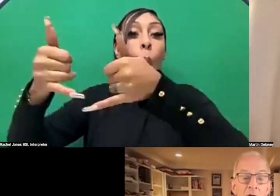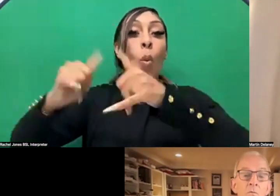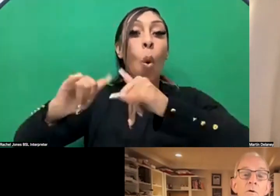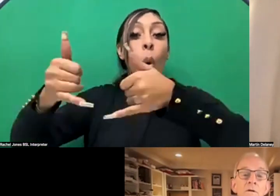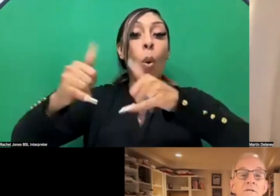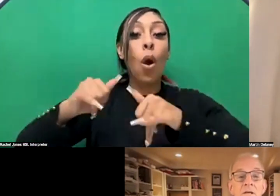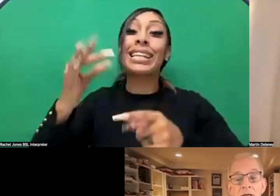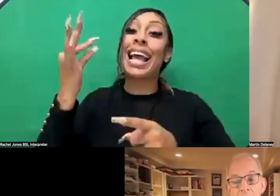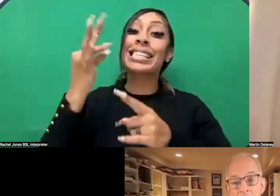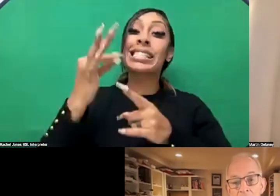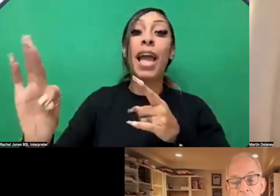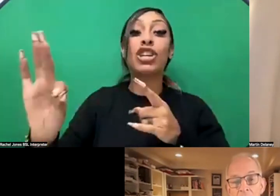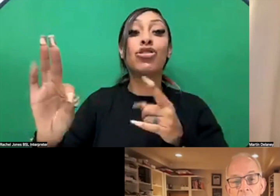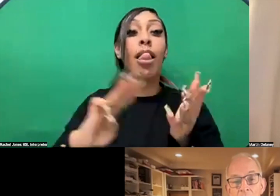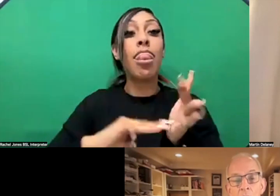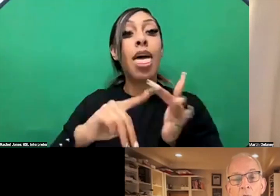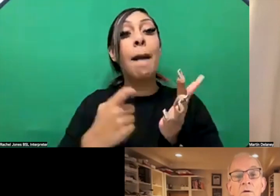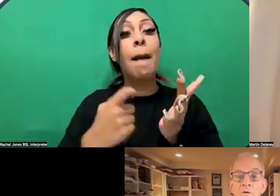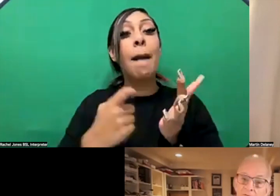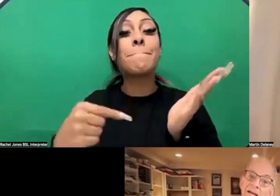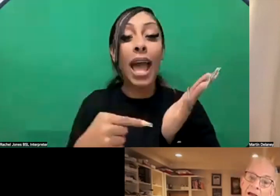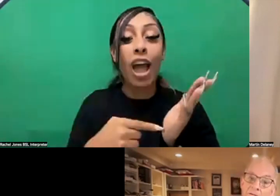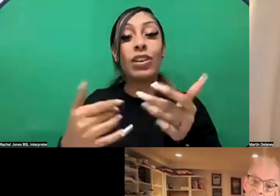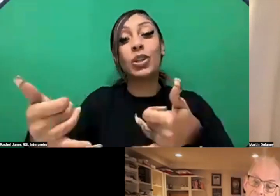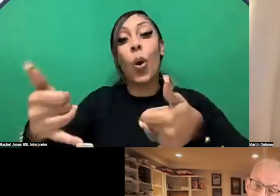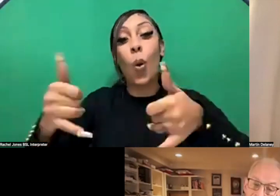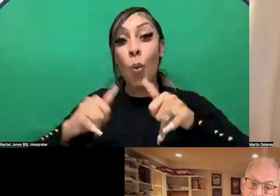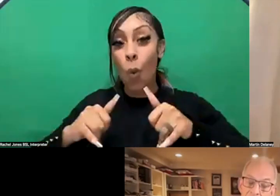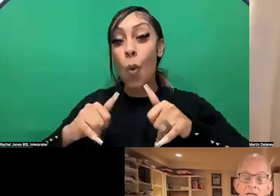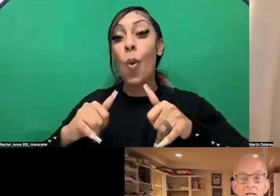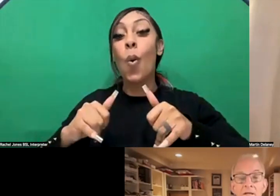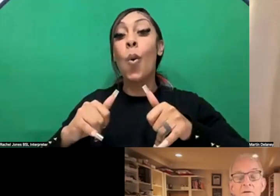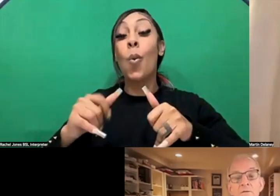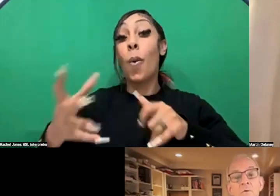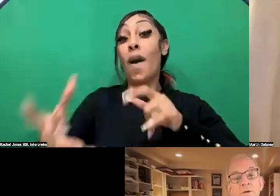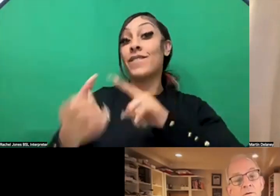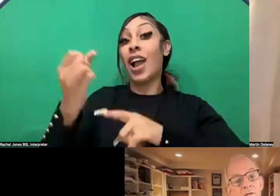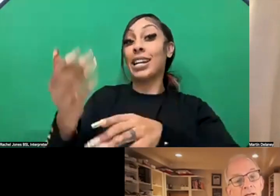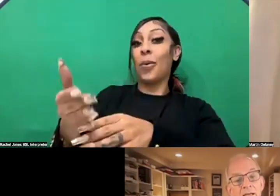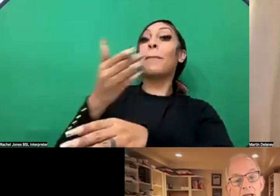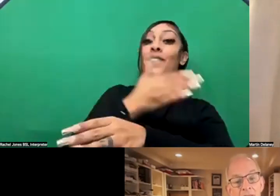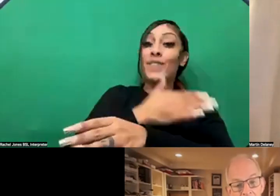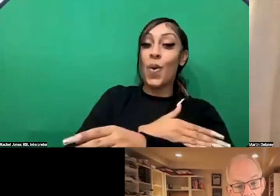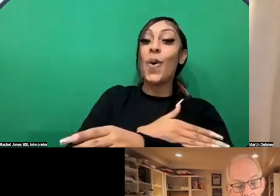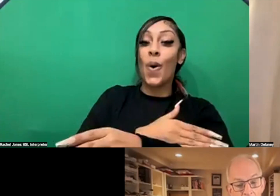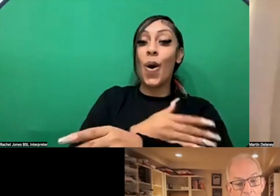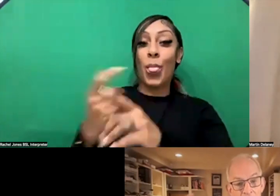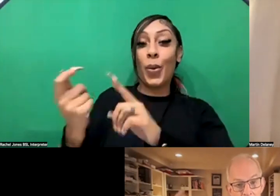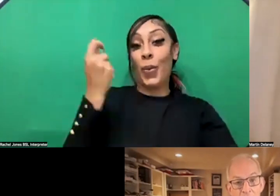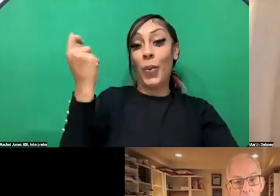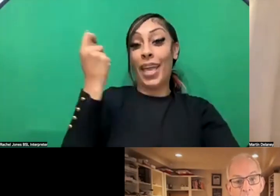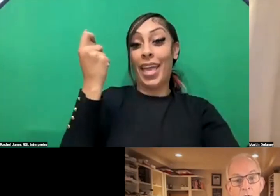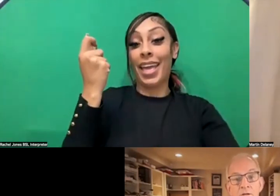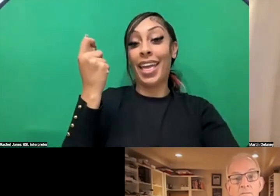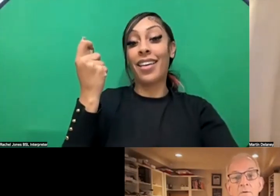Merit Awards, where you find out in advance that you're the winner, and they hold this